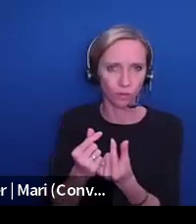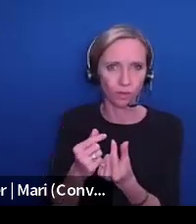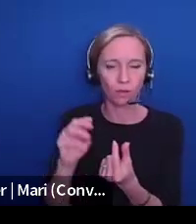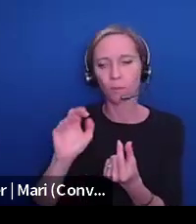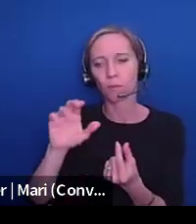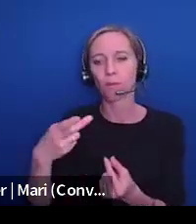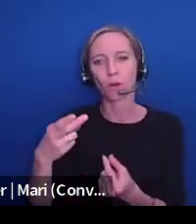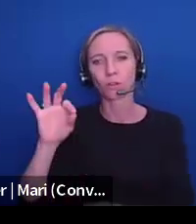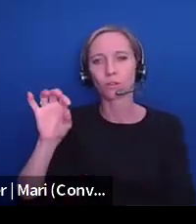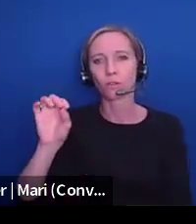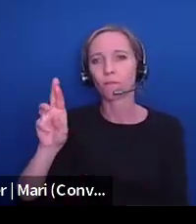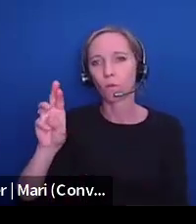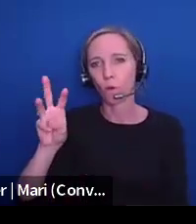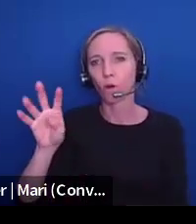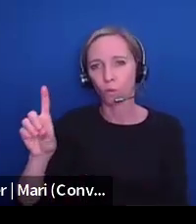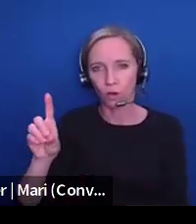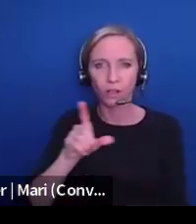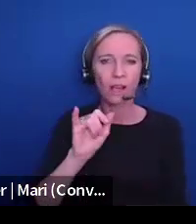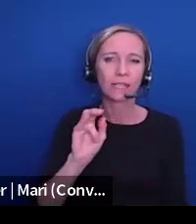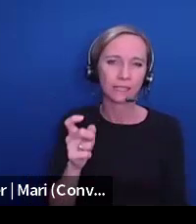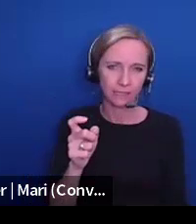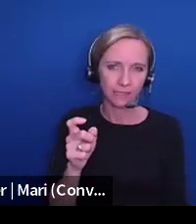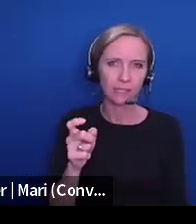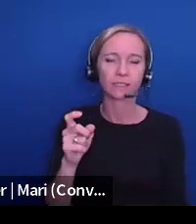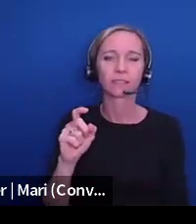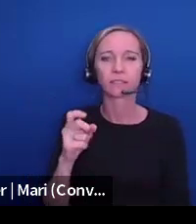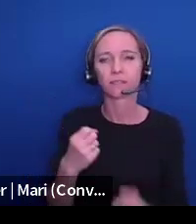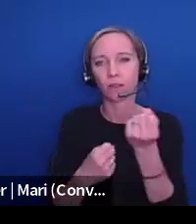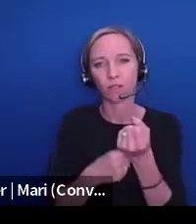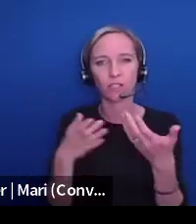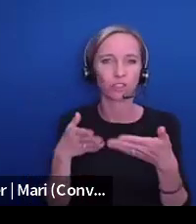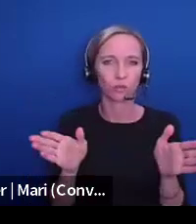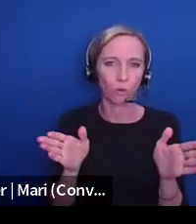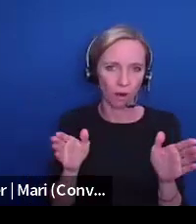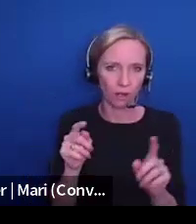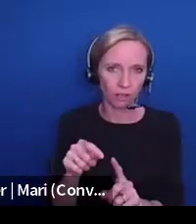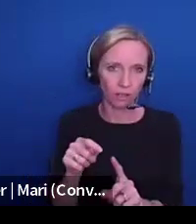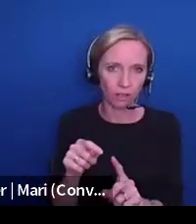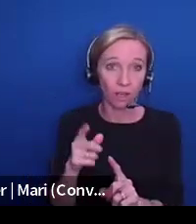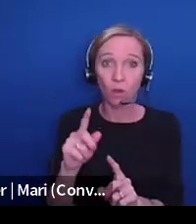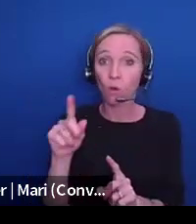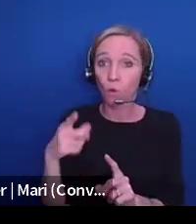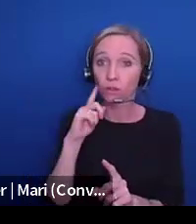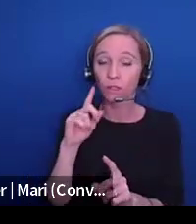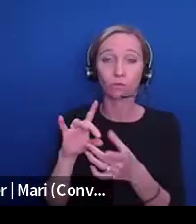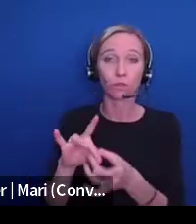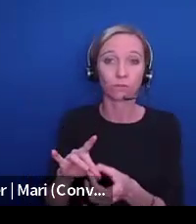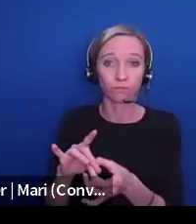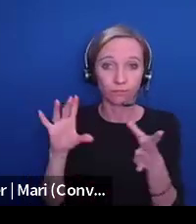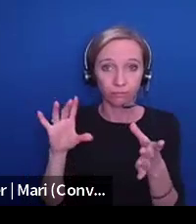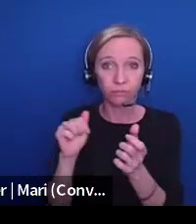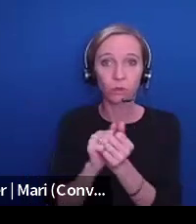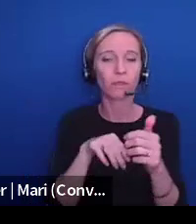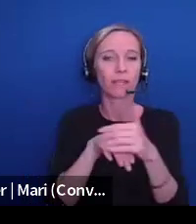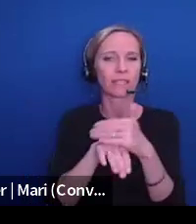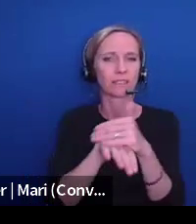Forward, which is a Linux Foundation-wide initiative, which will only launch with